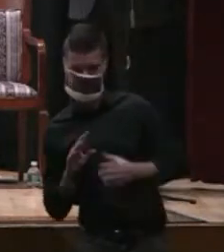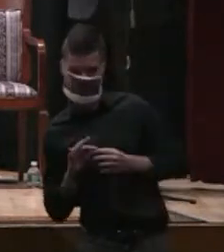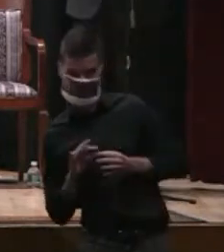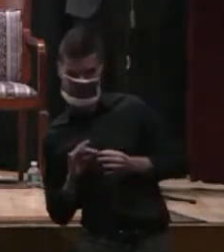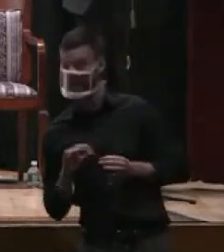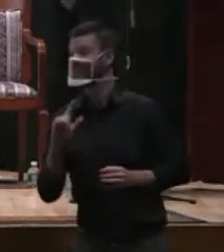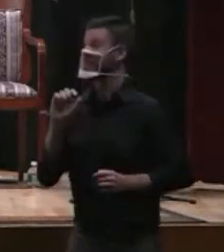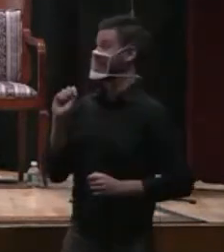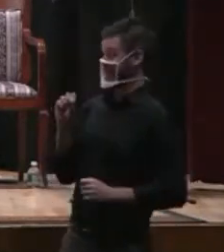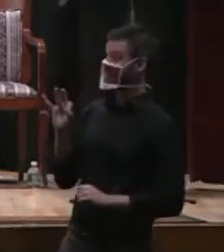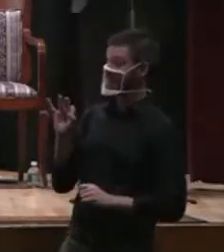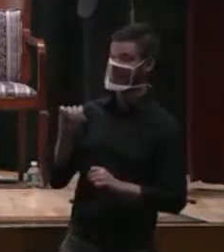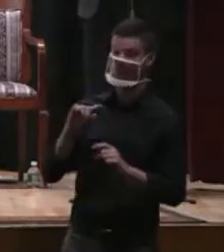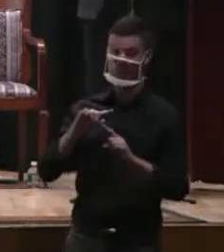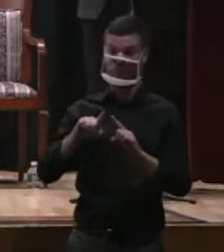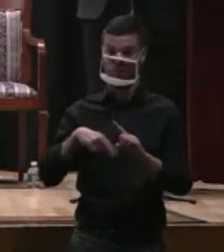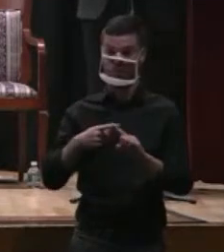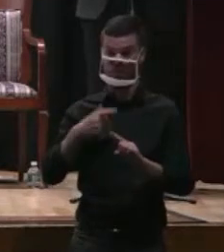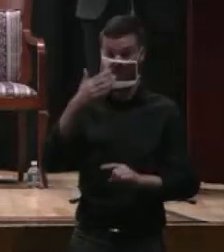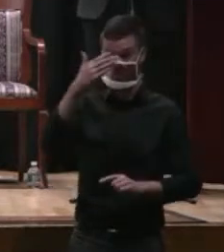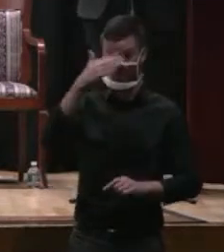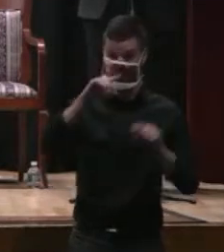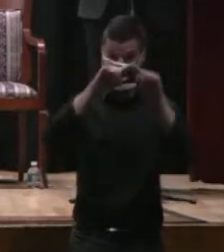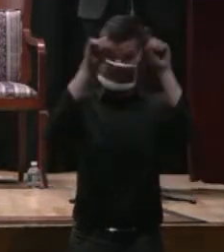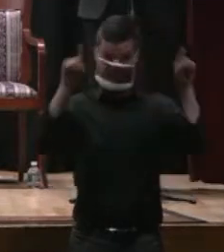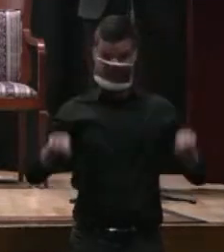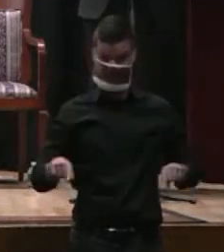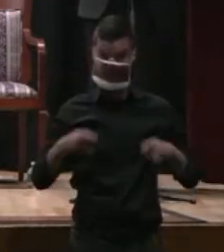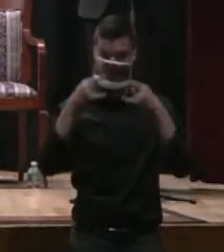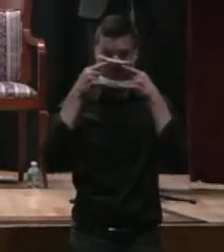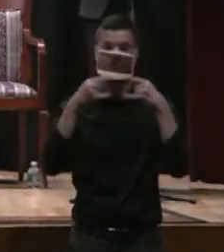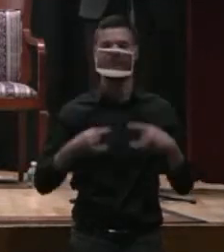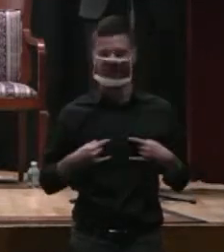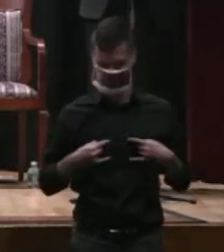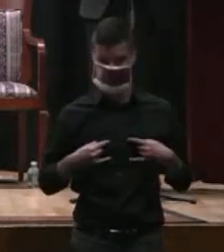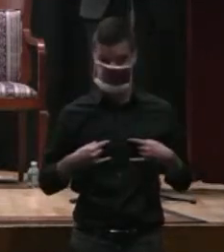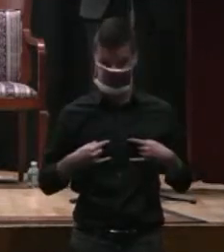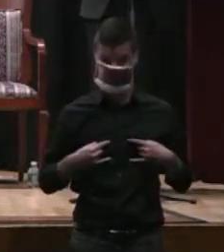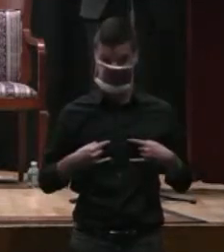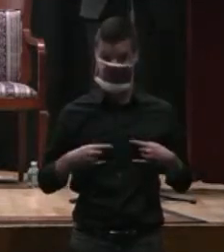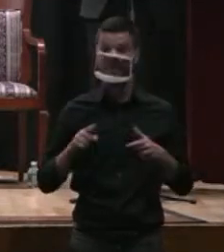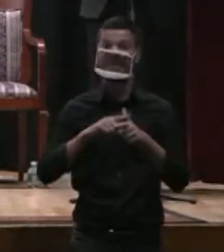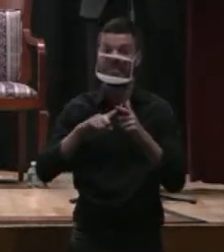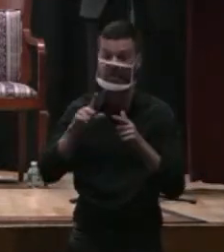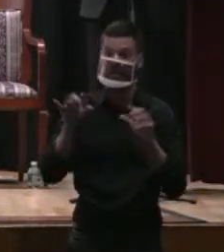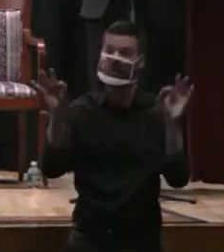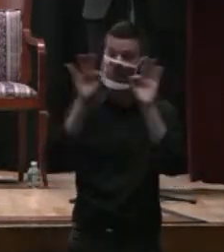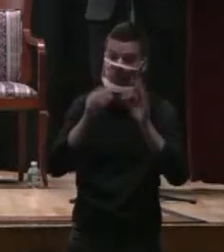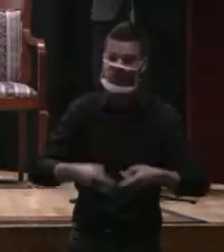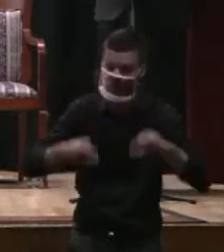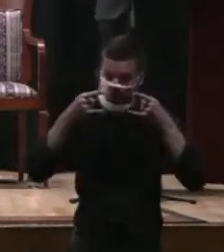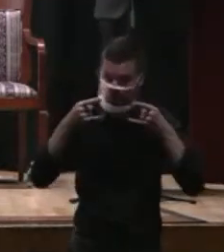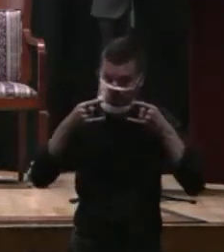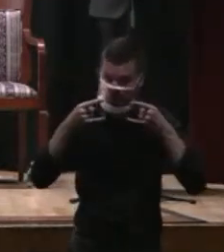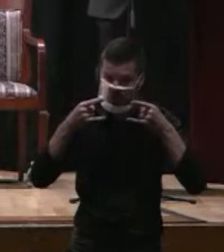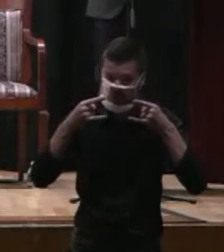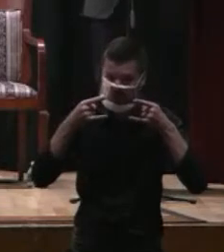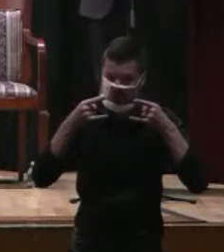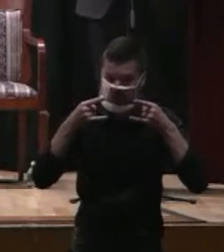Yes, and when you get in front of the banner, you get to take your mask off, okay? And then put it back on,